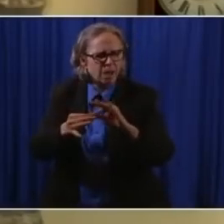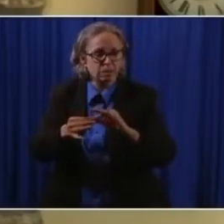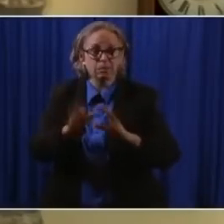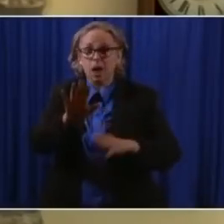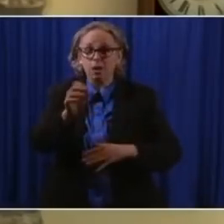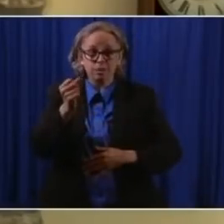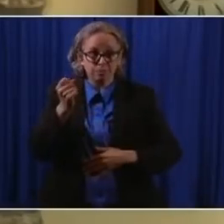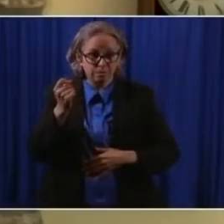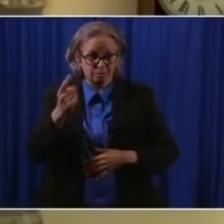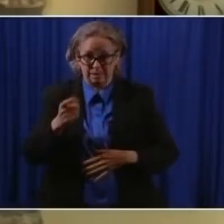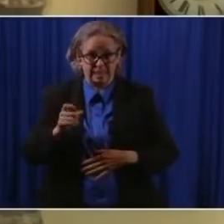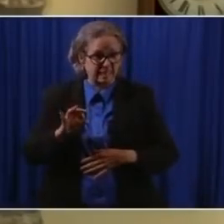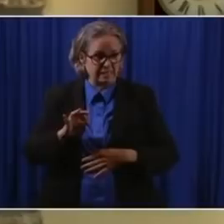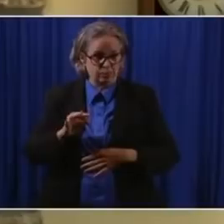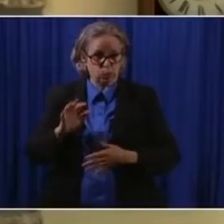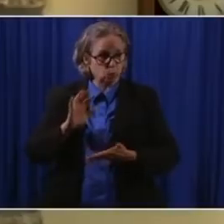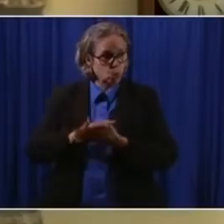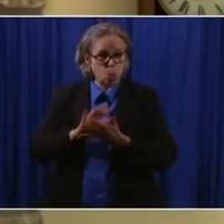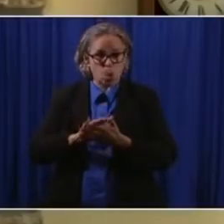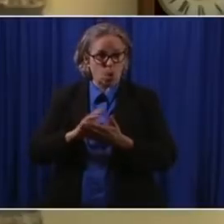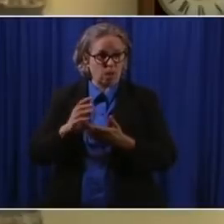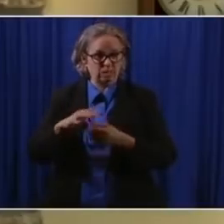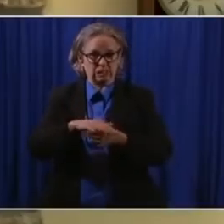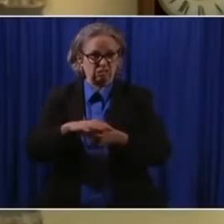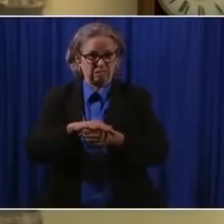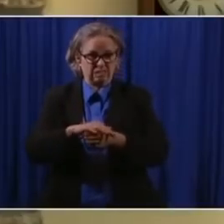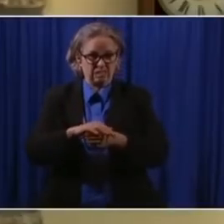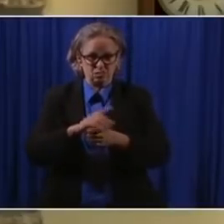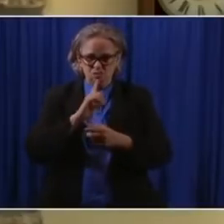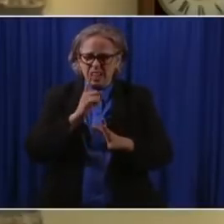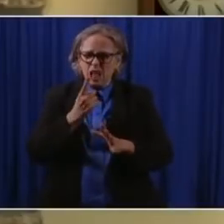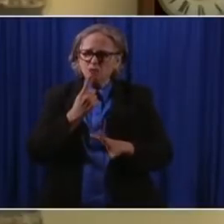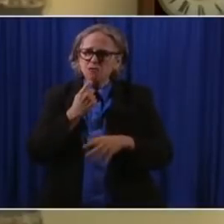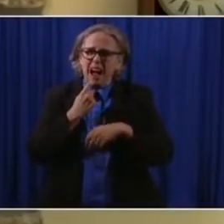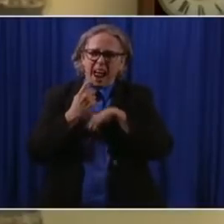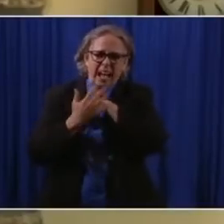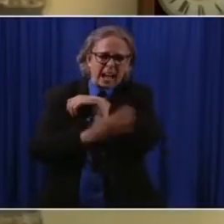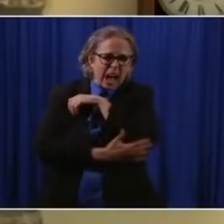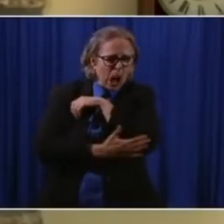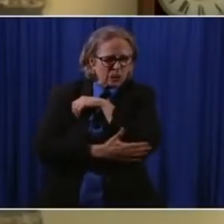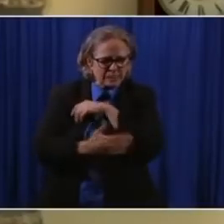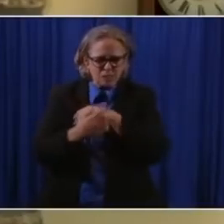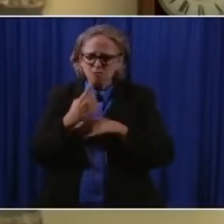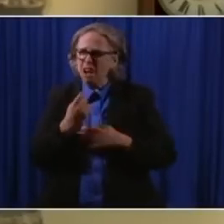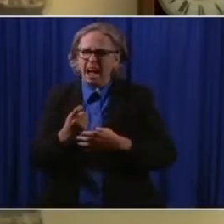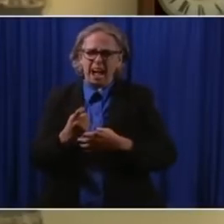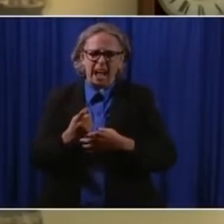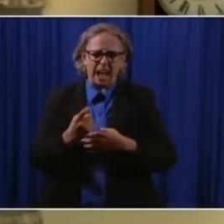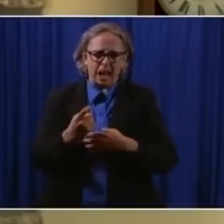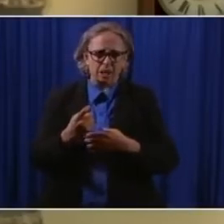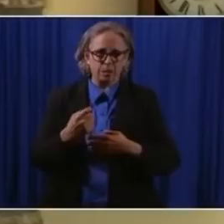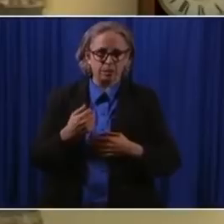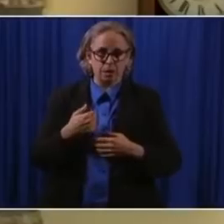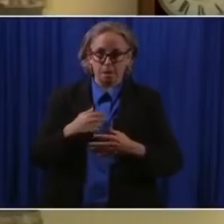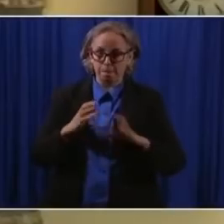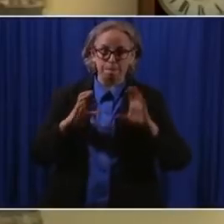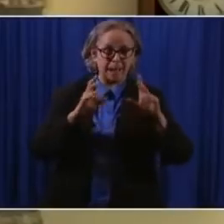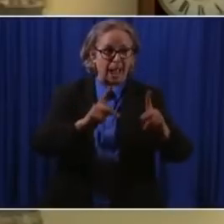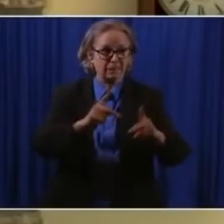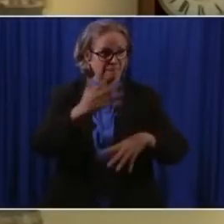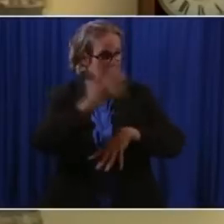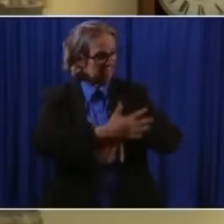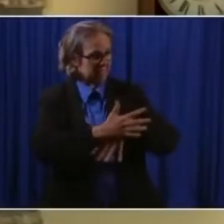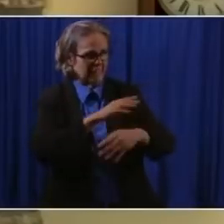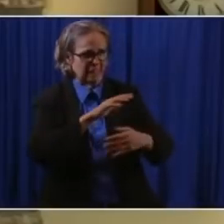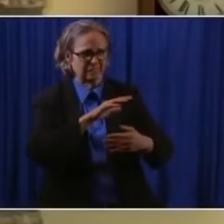red, I put the map up there. If you're in a red county and you think you're going back in person, you have a right to do